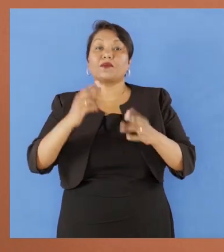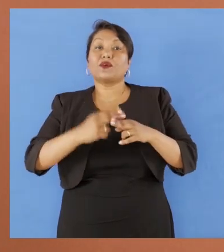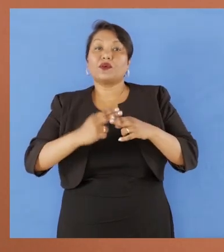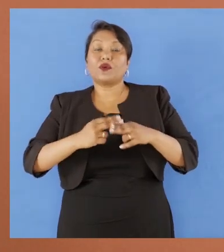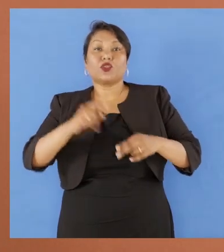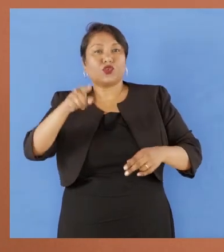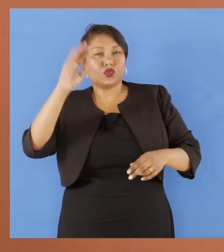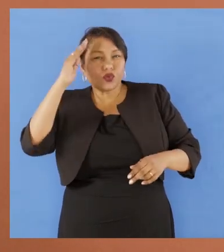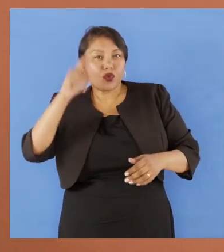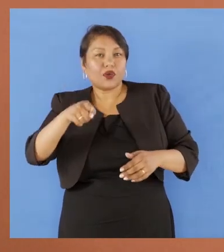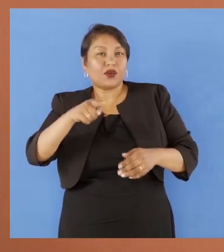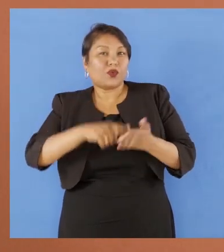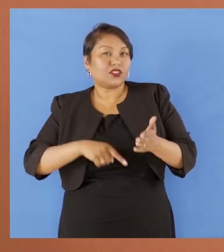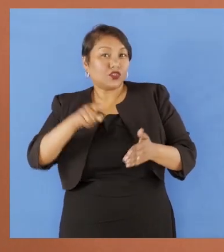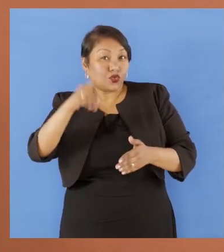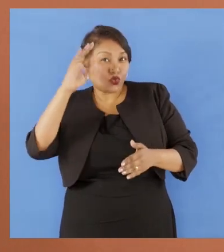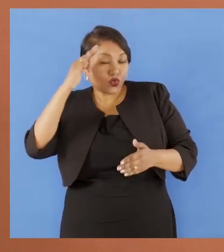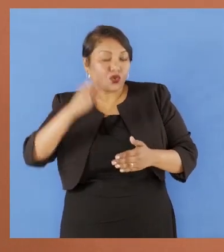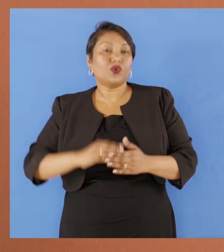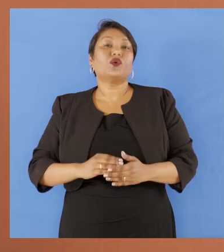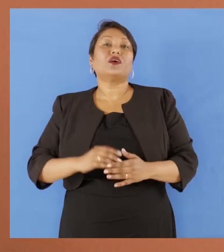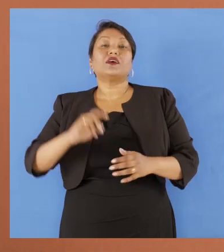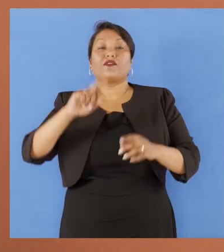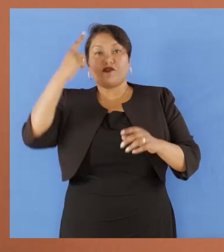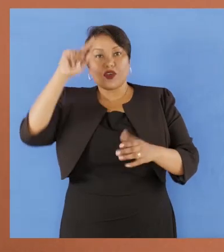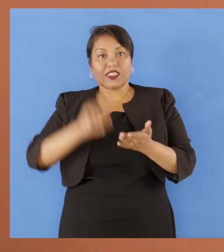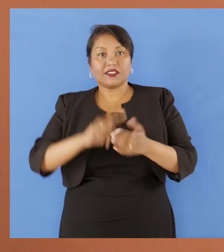Don't Know, which will run until the end of 2019.